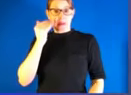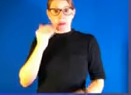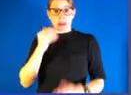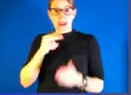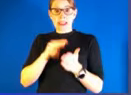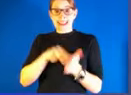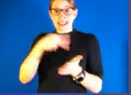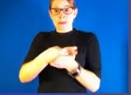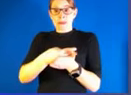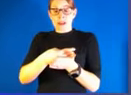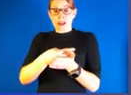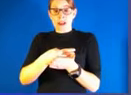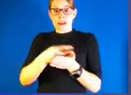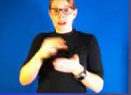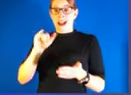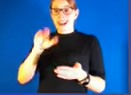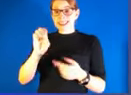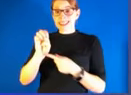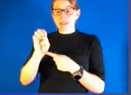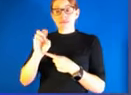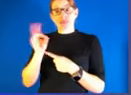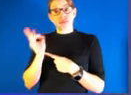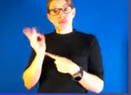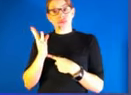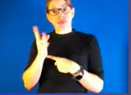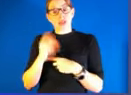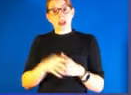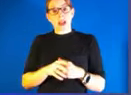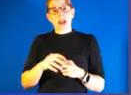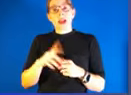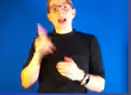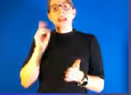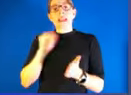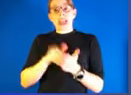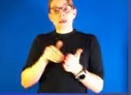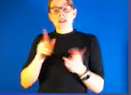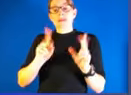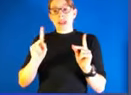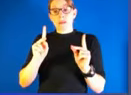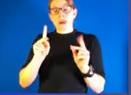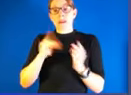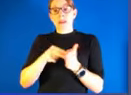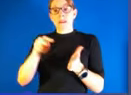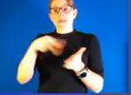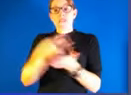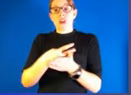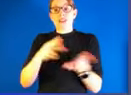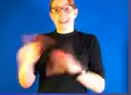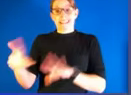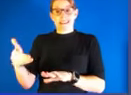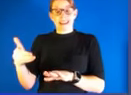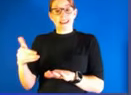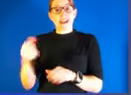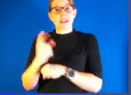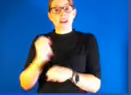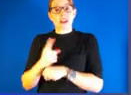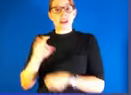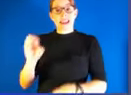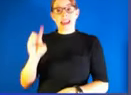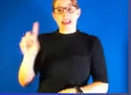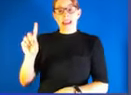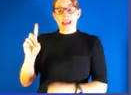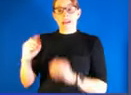can be pretty detrimental. Thousands of people actually die each year from slipping and falling on the ice. One of my ED colleagues shared